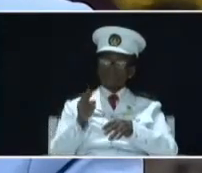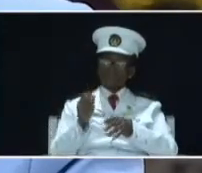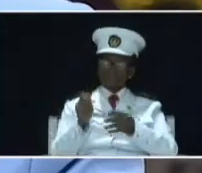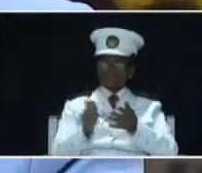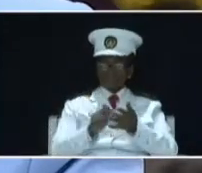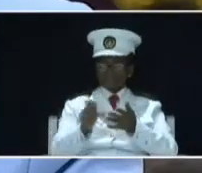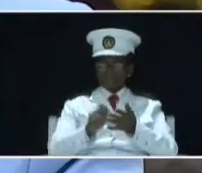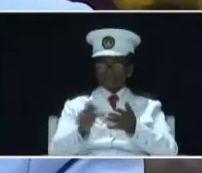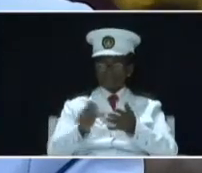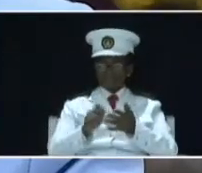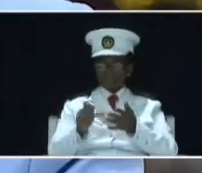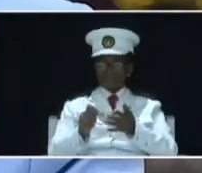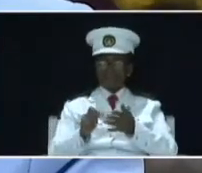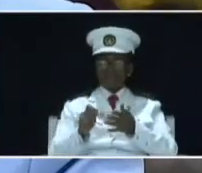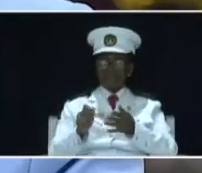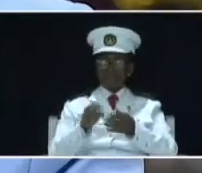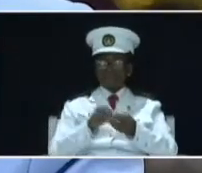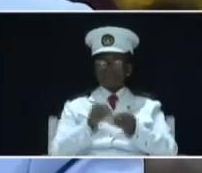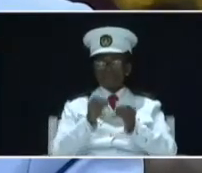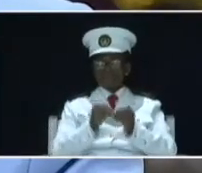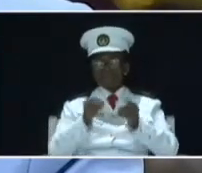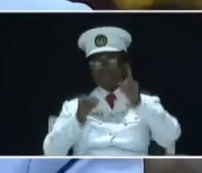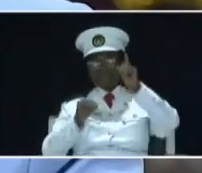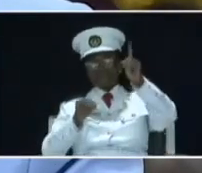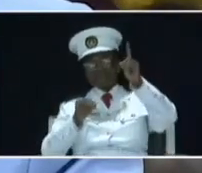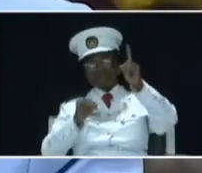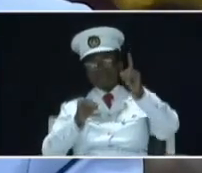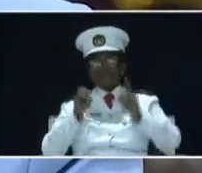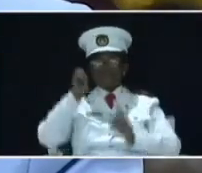Number one, he provides